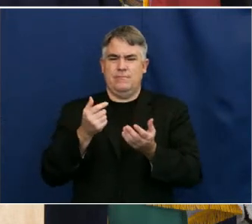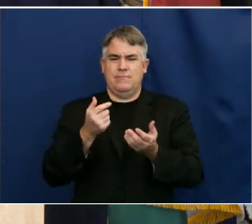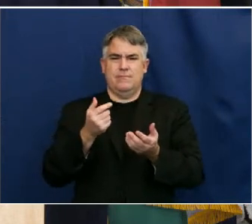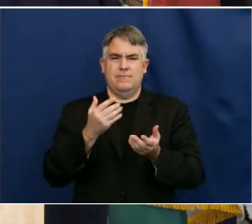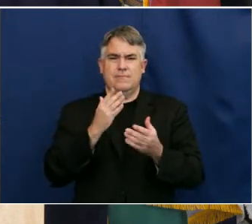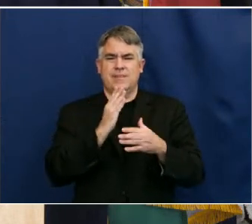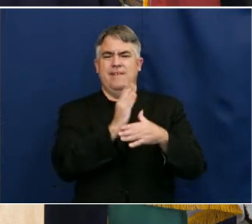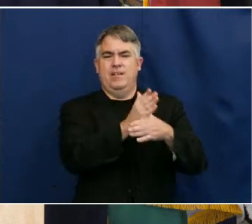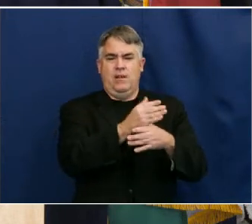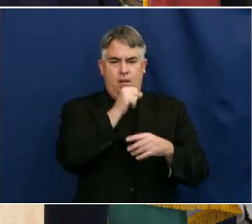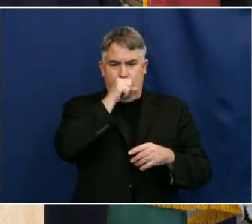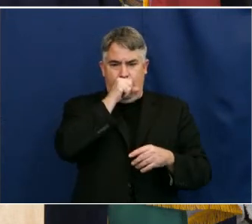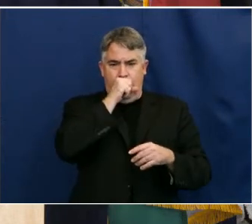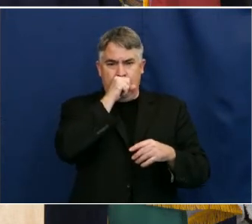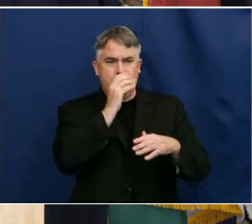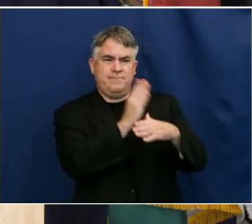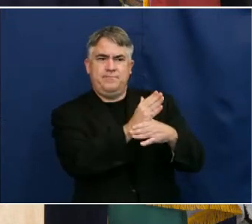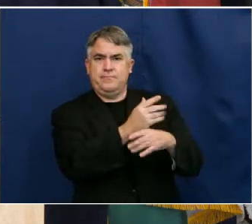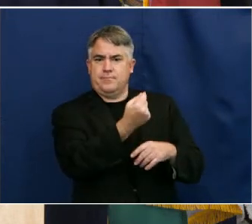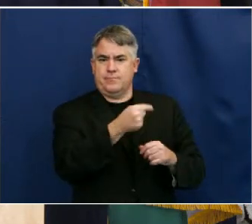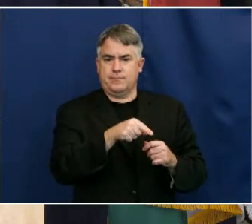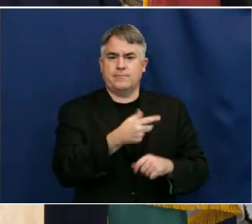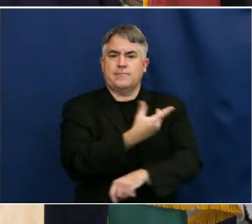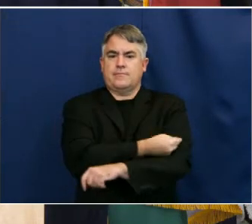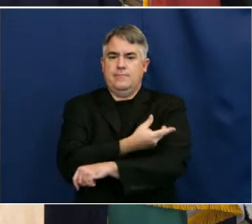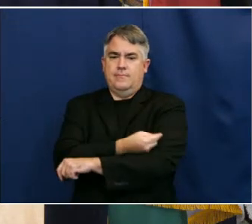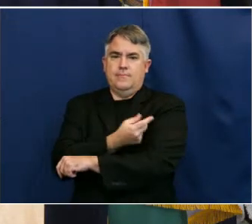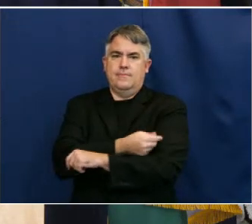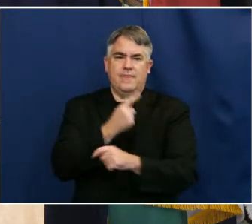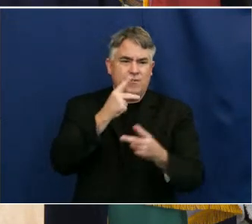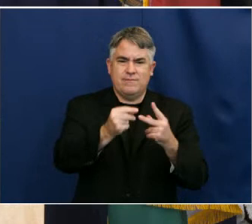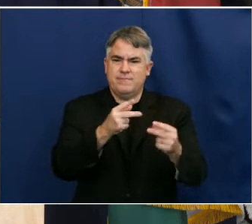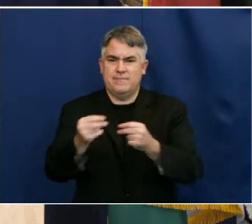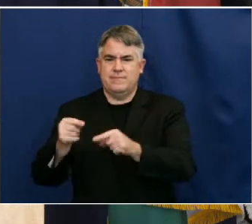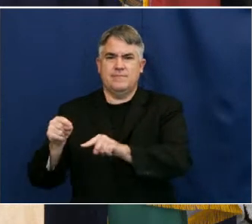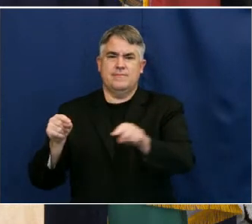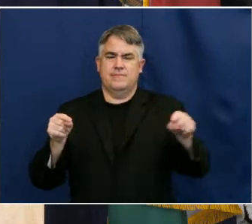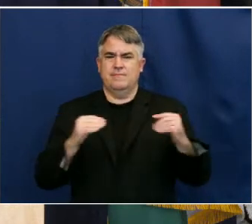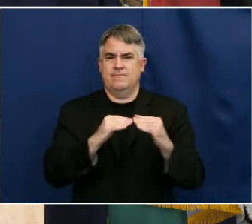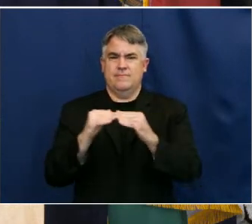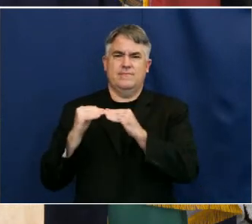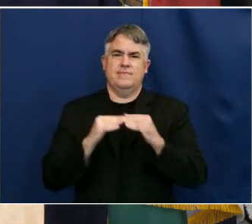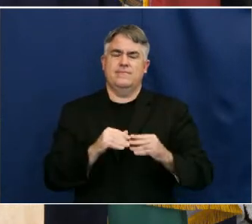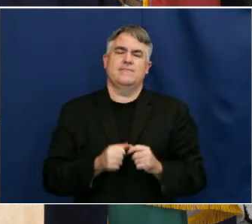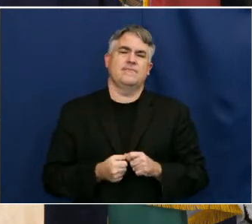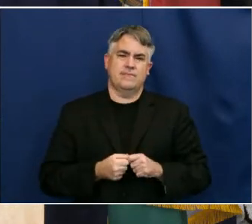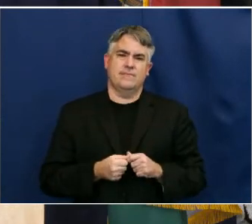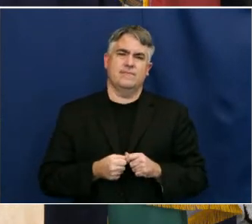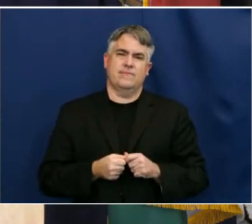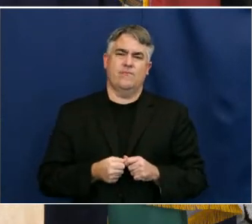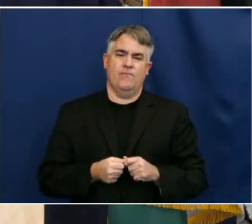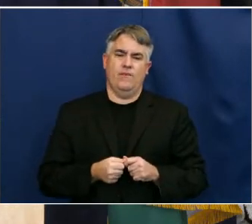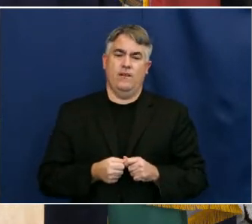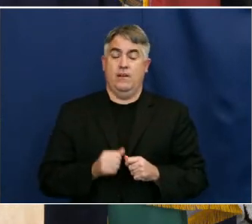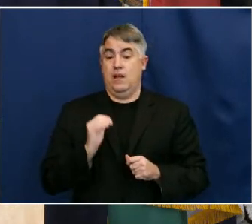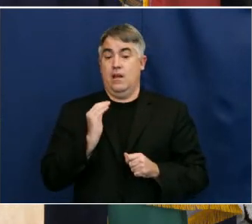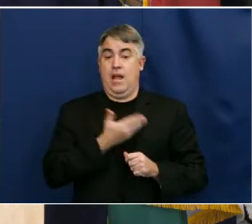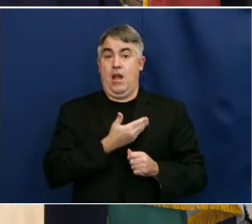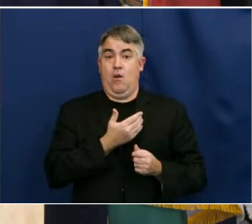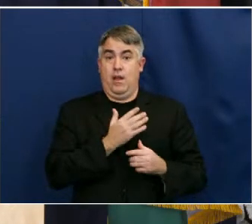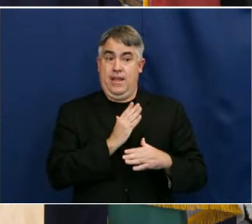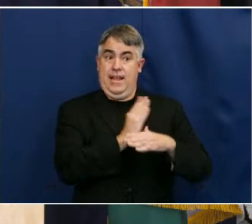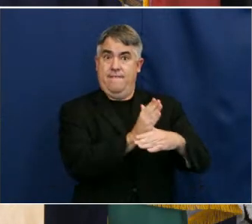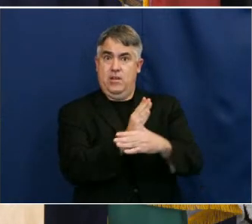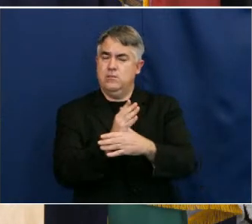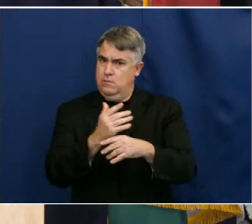that the vaccine distribution is being done equitably. And I want to share that the interventions are working. I want to expand a